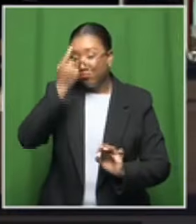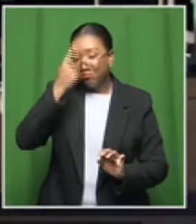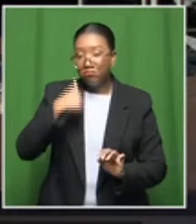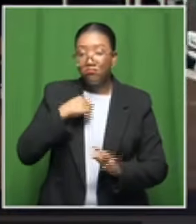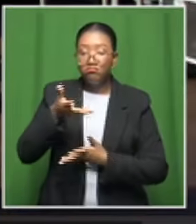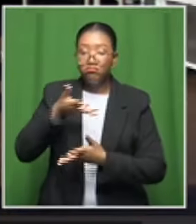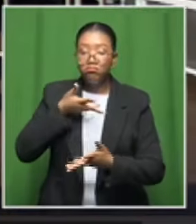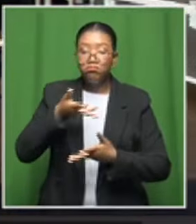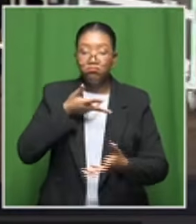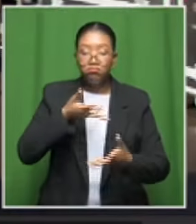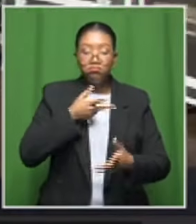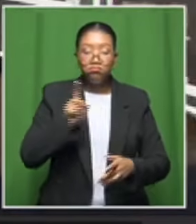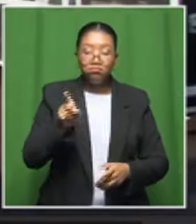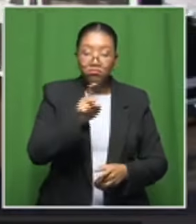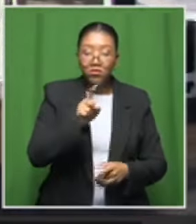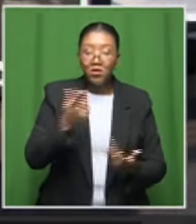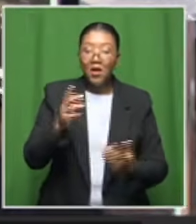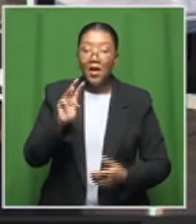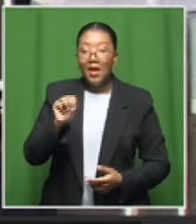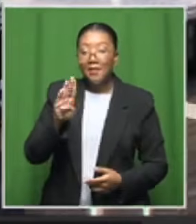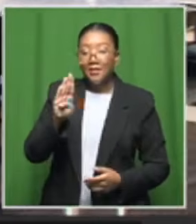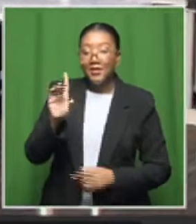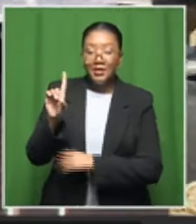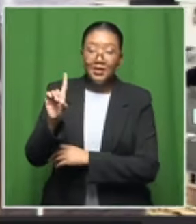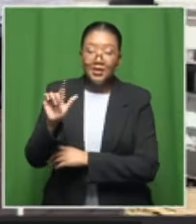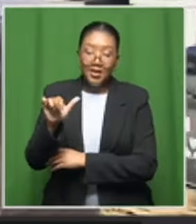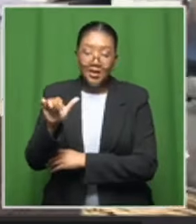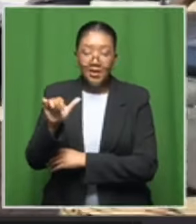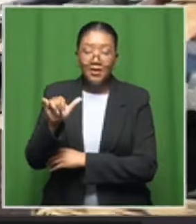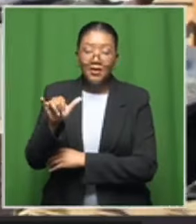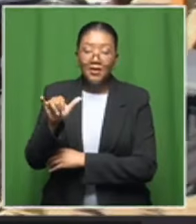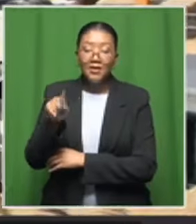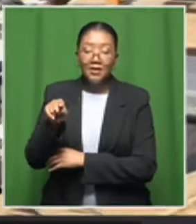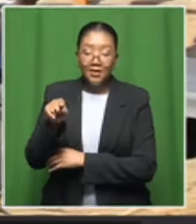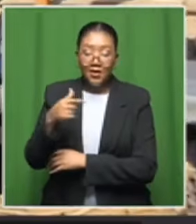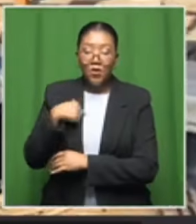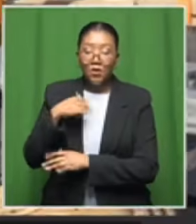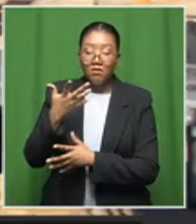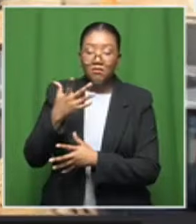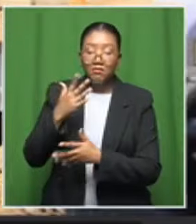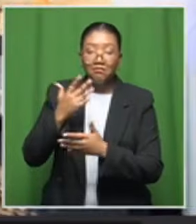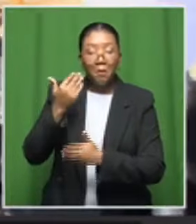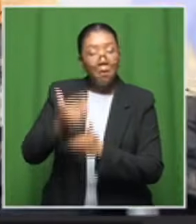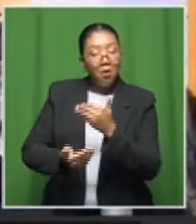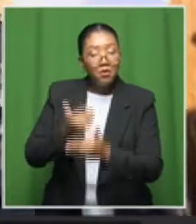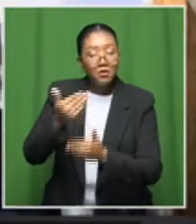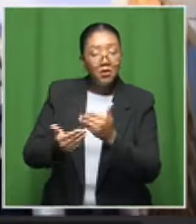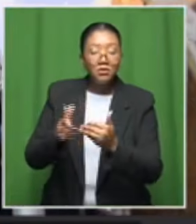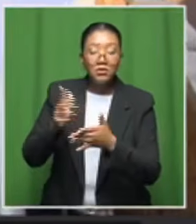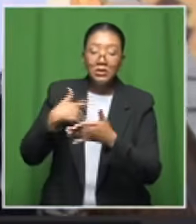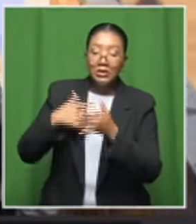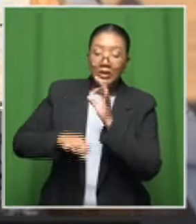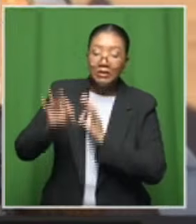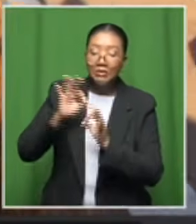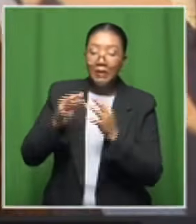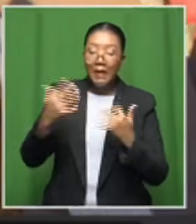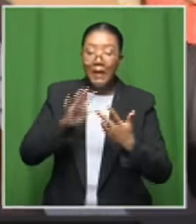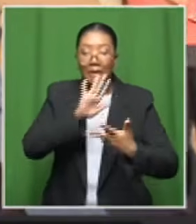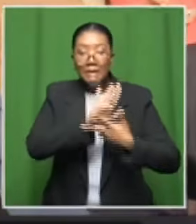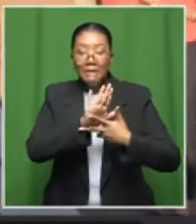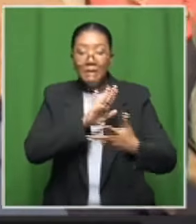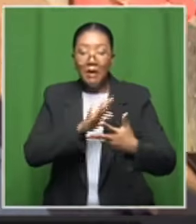to some from the MBD who will be actually telling us the process of actually allowing this place. And because I know that